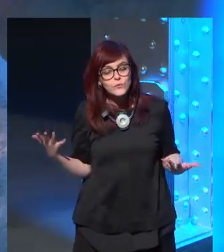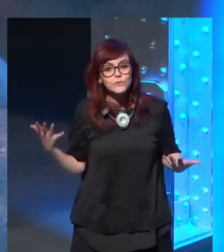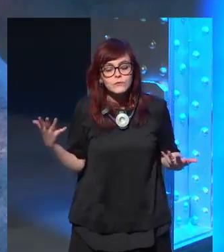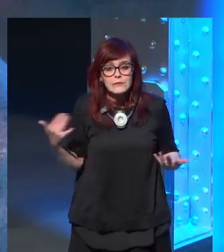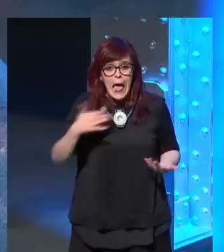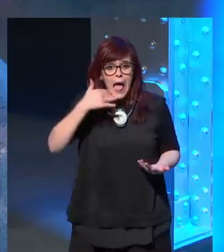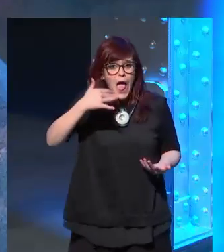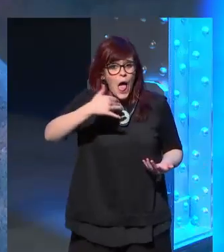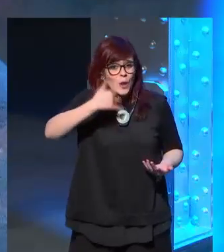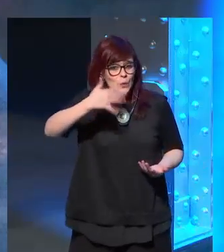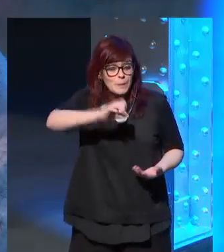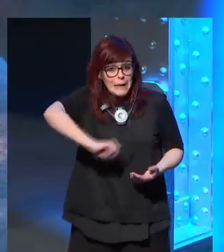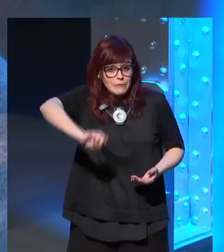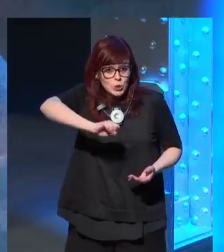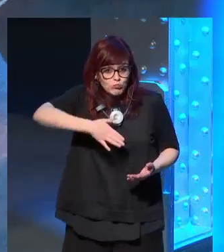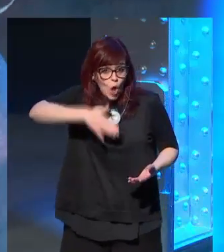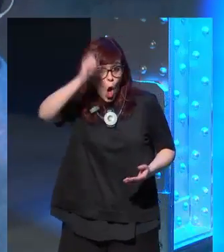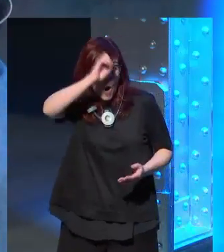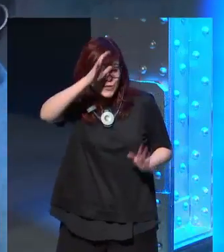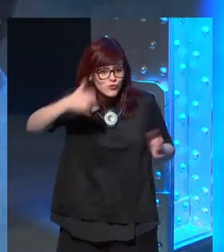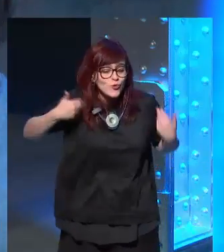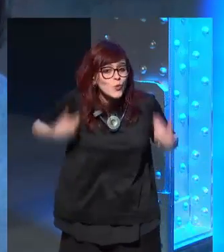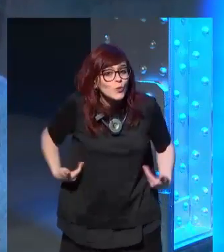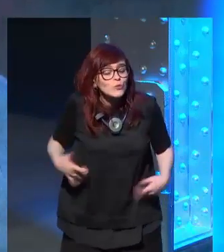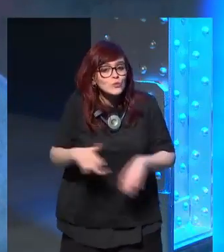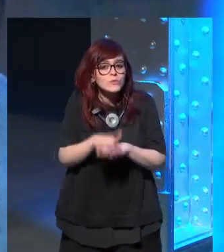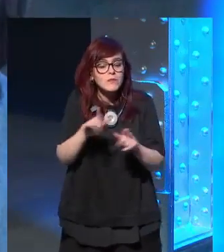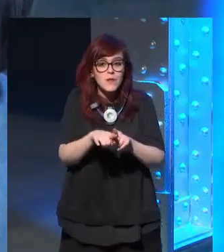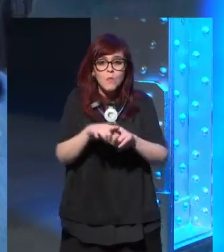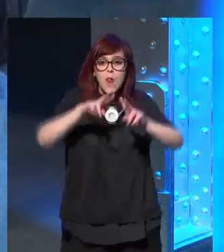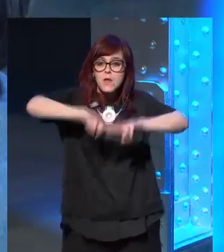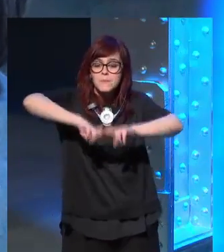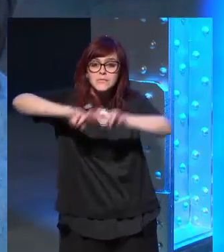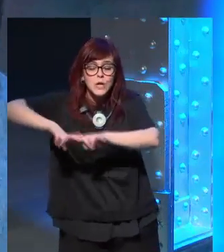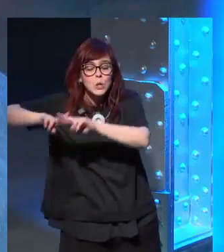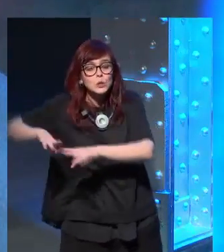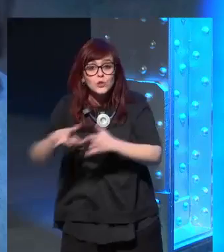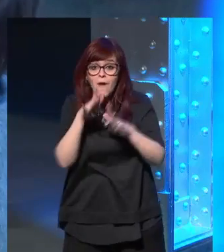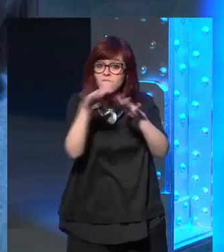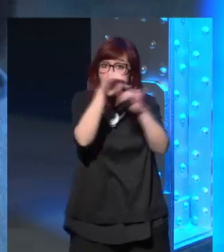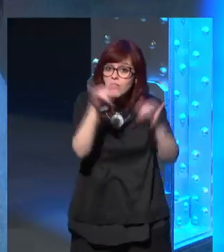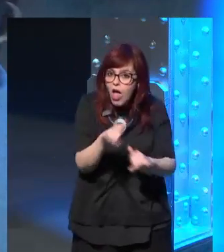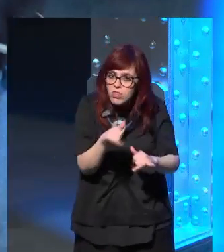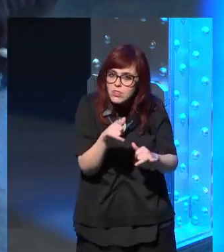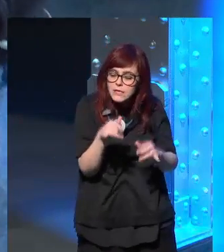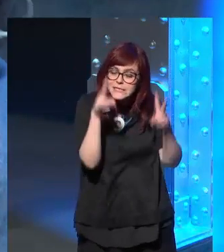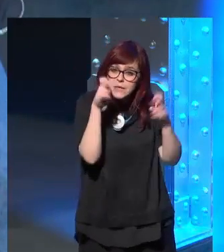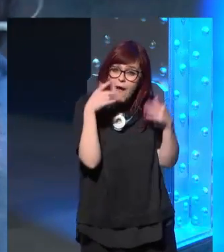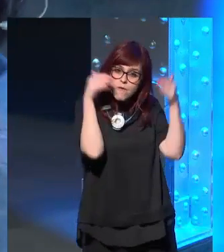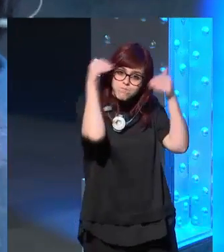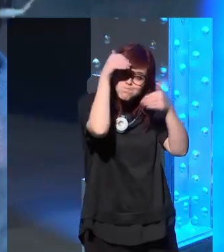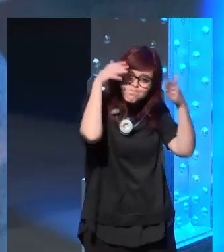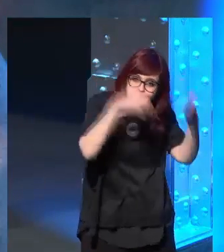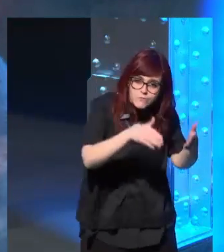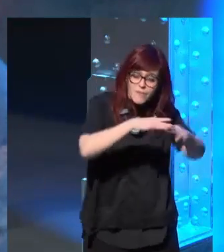in my view, with happiness research, that when you dive into these things and you look at the data and you look at the evidence and you